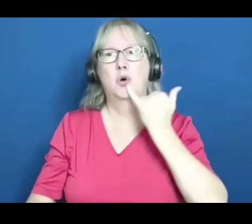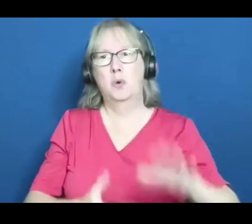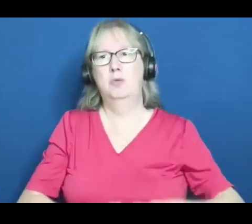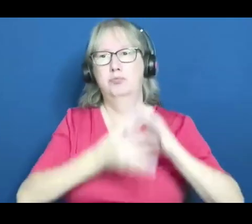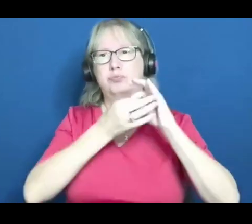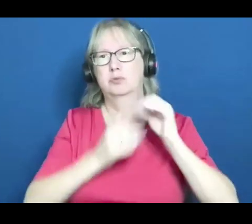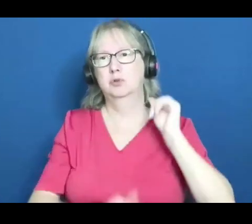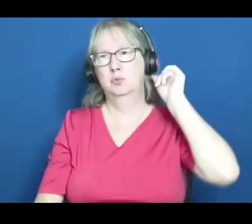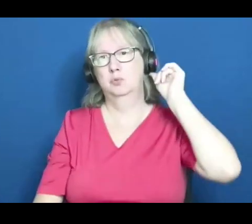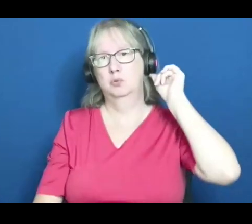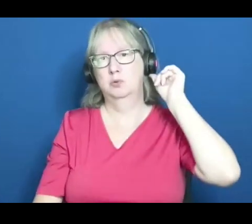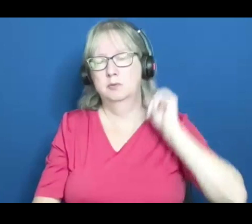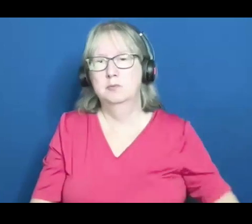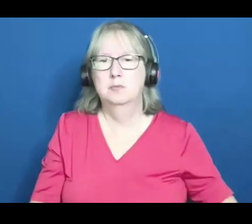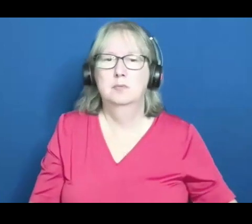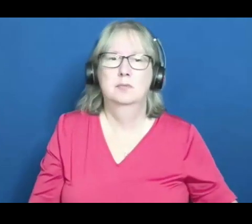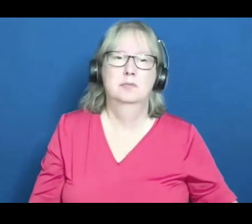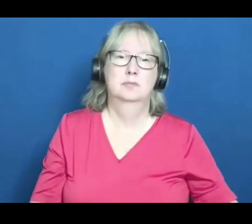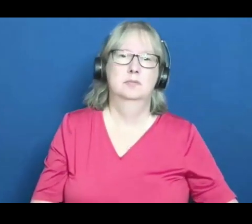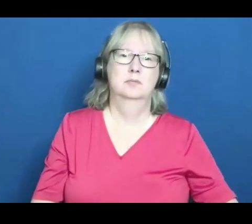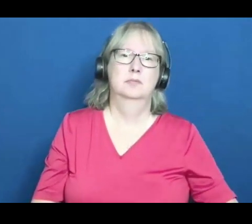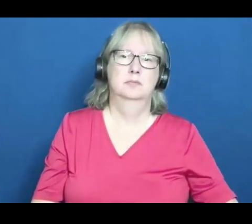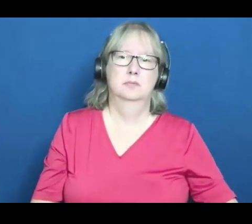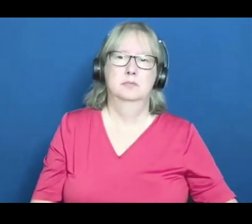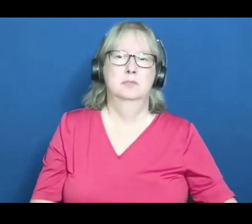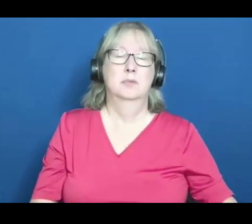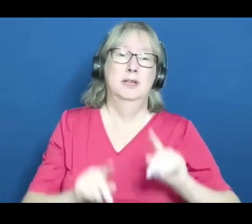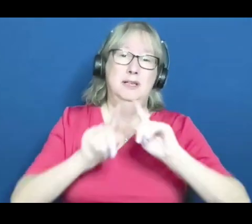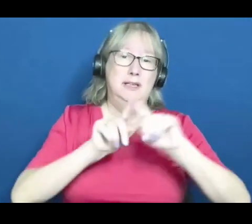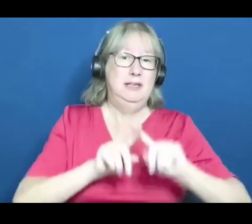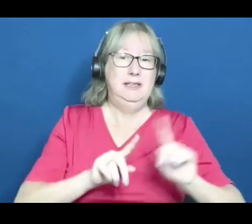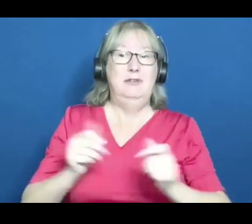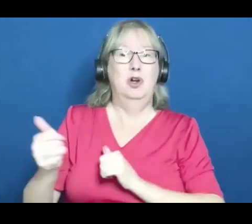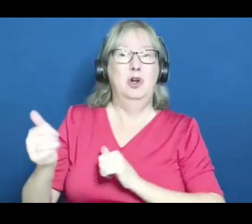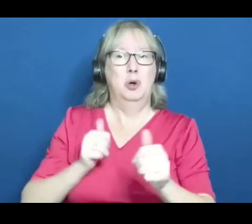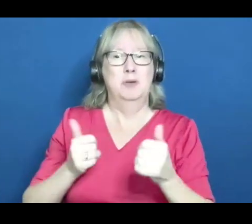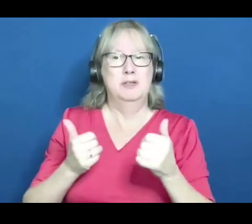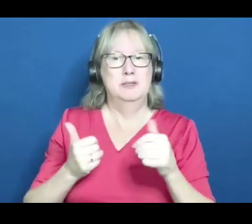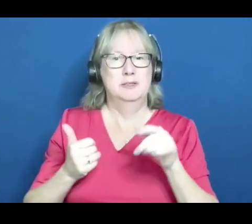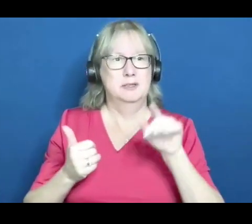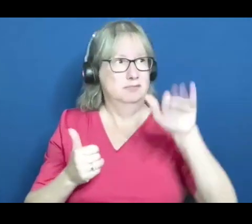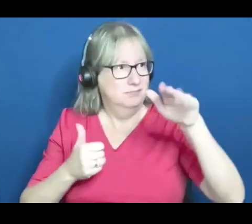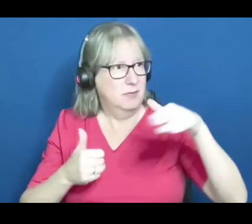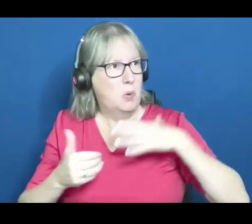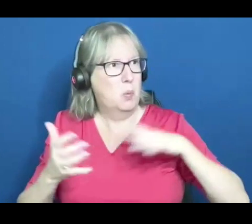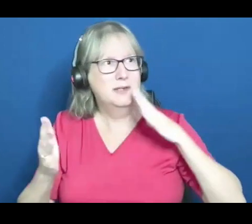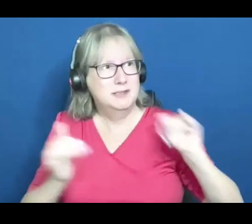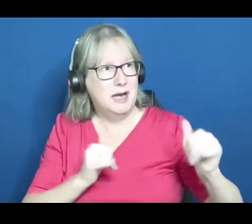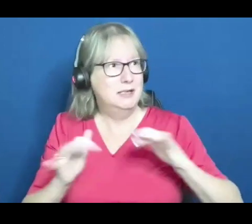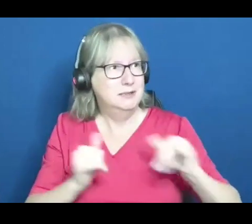available. Some of your big companies that are now pushing to have tests done and supplying aids